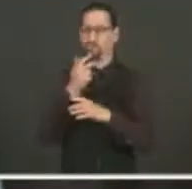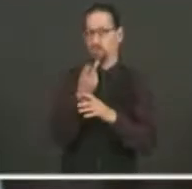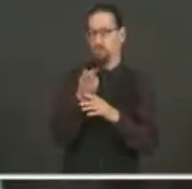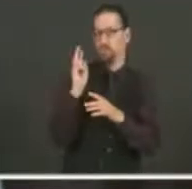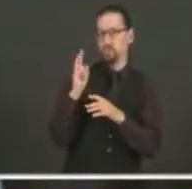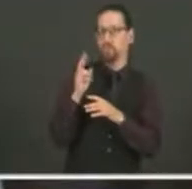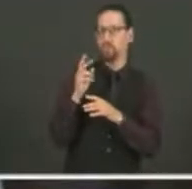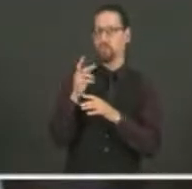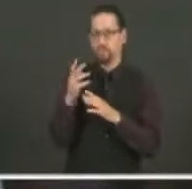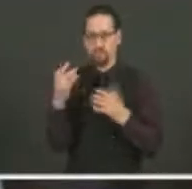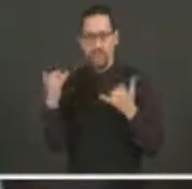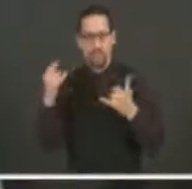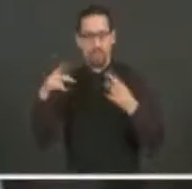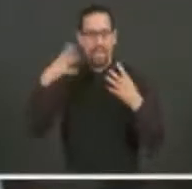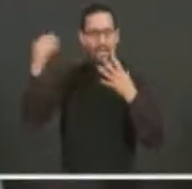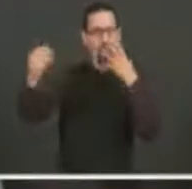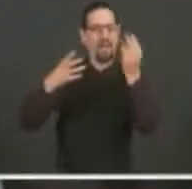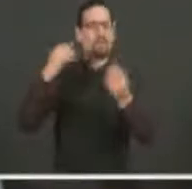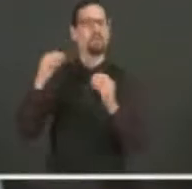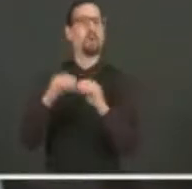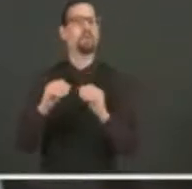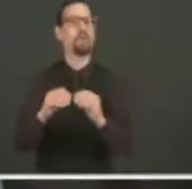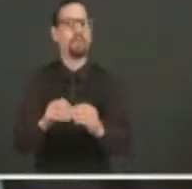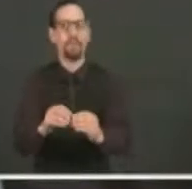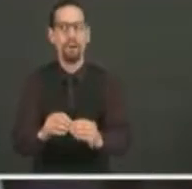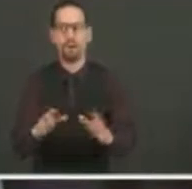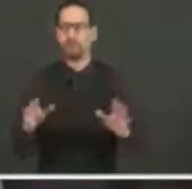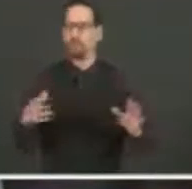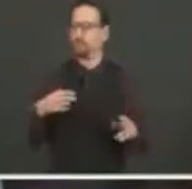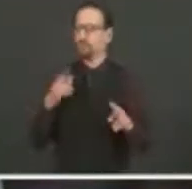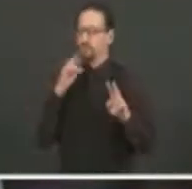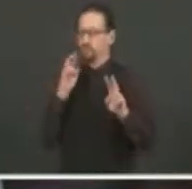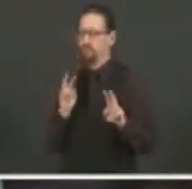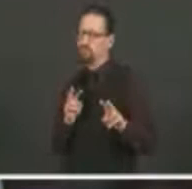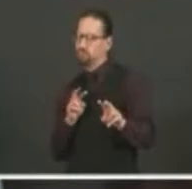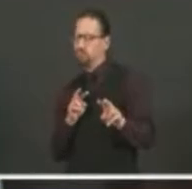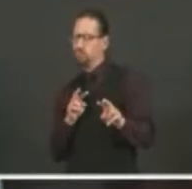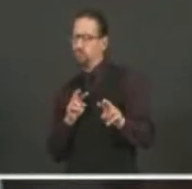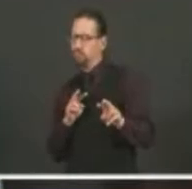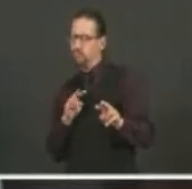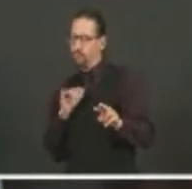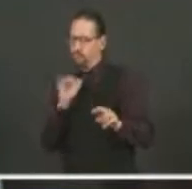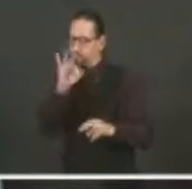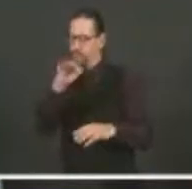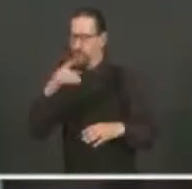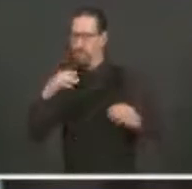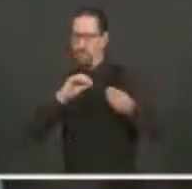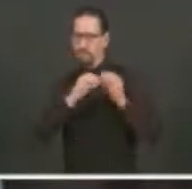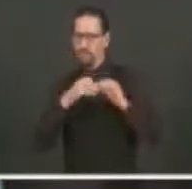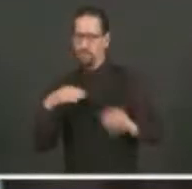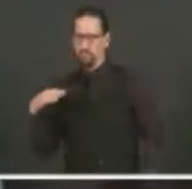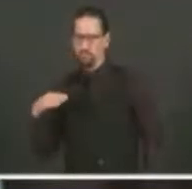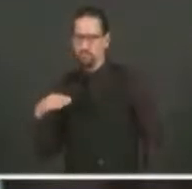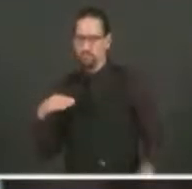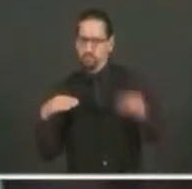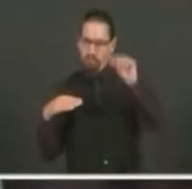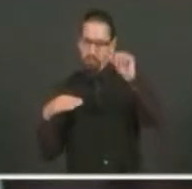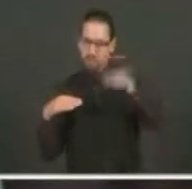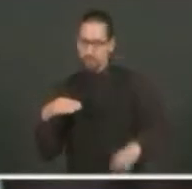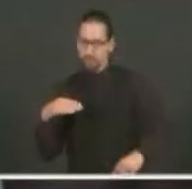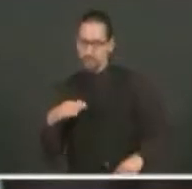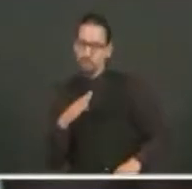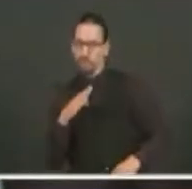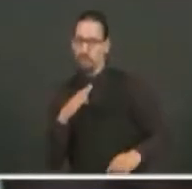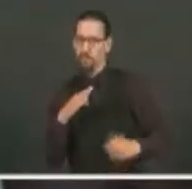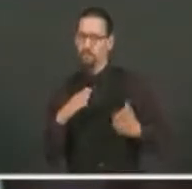a lot more. So if we start to see things that are very concerning in the next 10